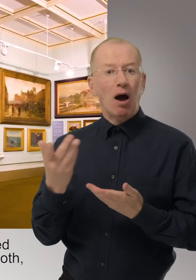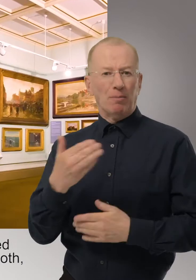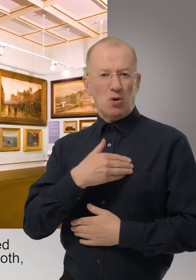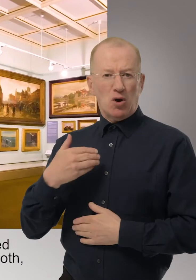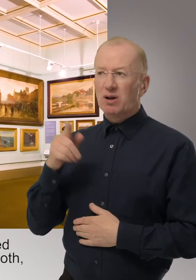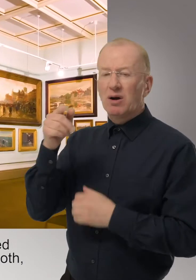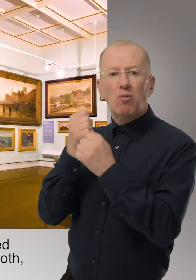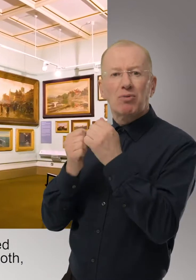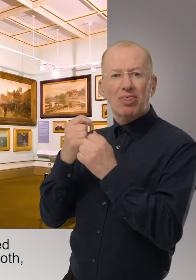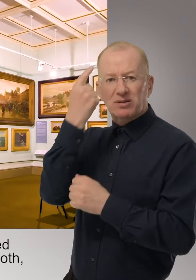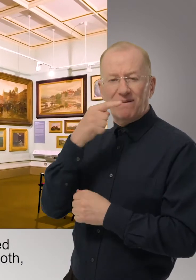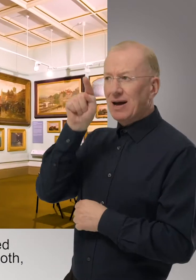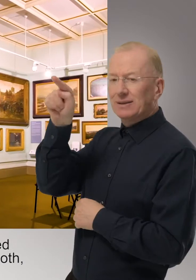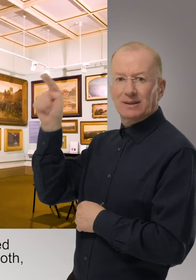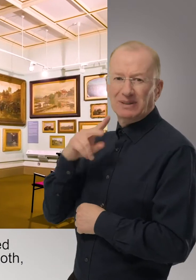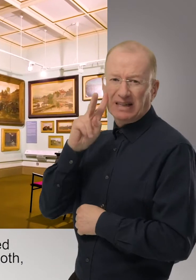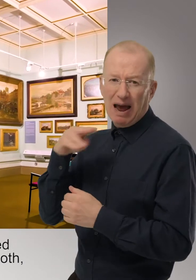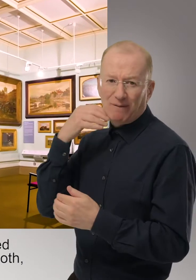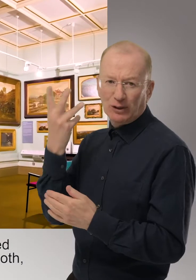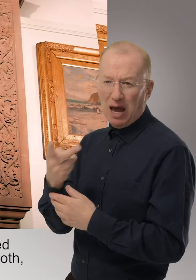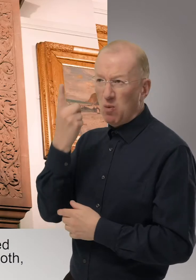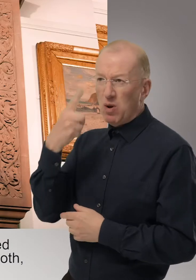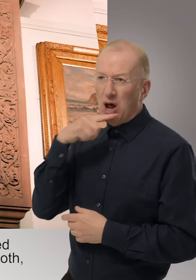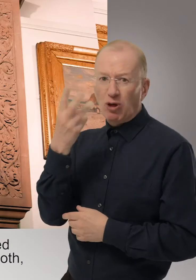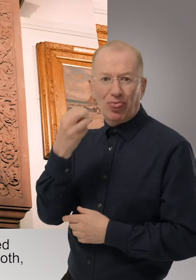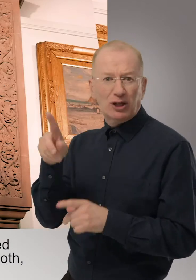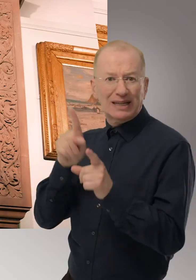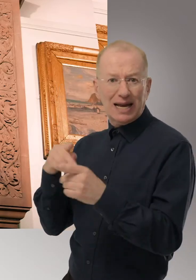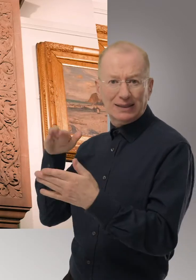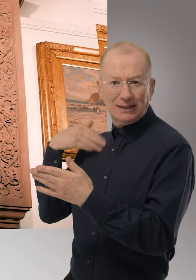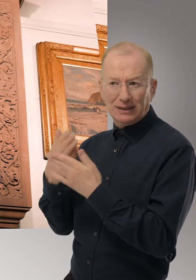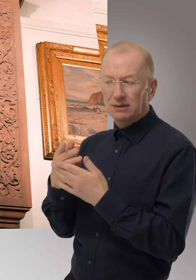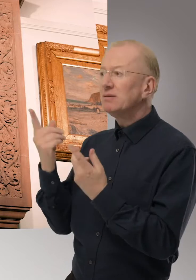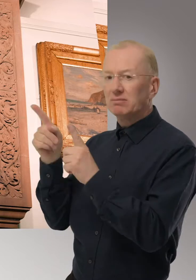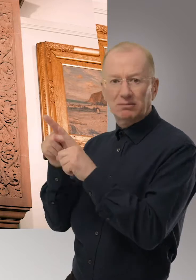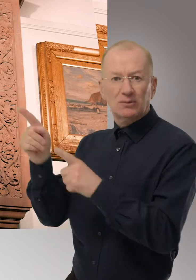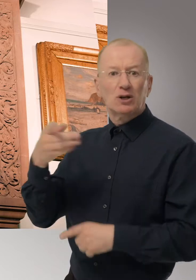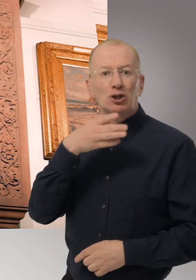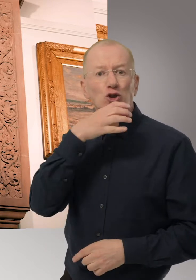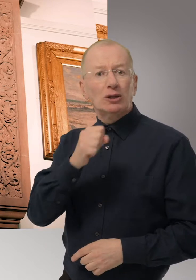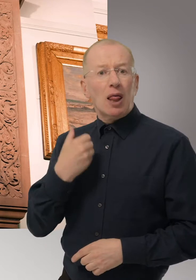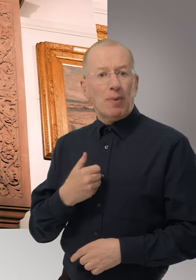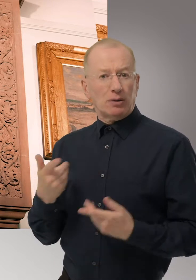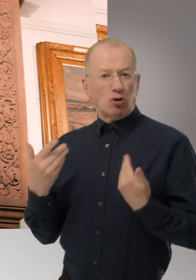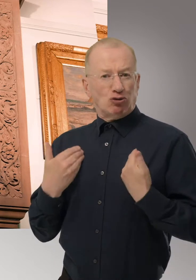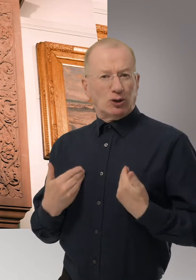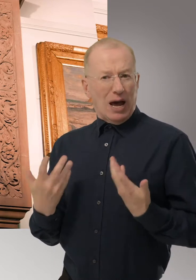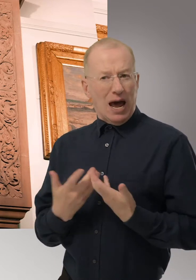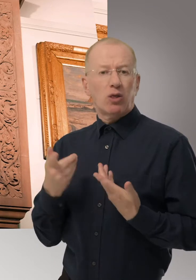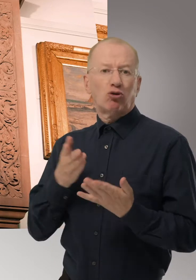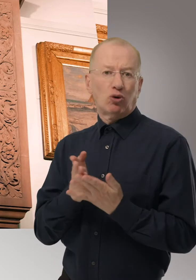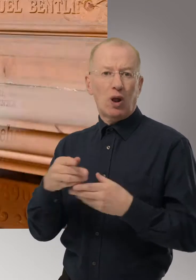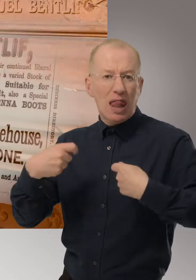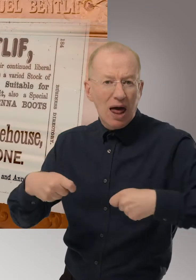The brothers' likenesses have greeted me every day for 130 years. Gentlemen both. Morning. Morning, with a